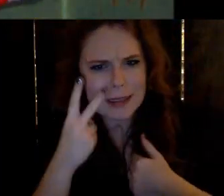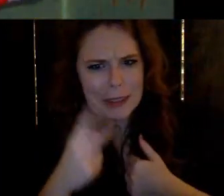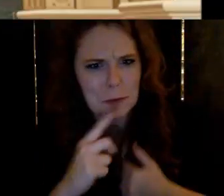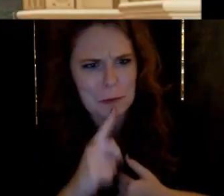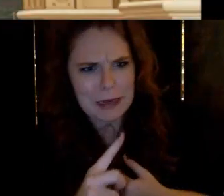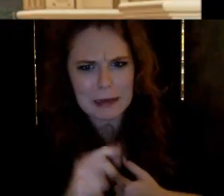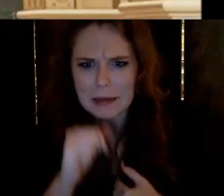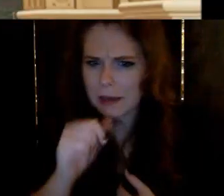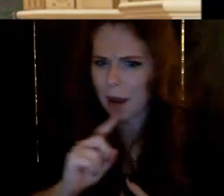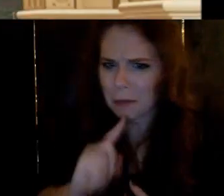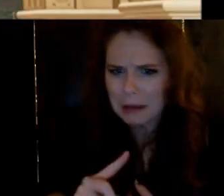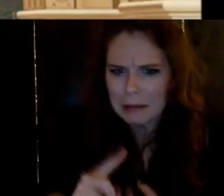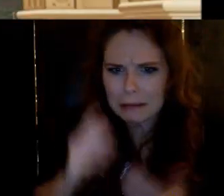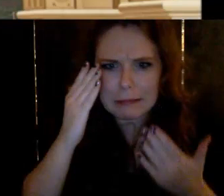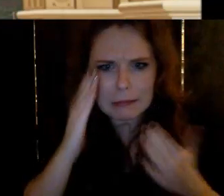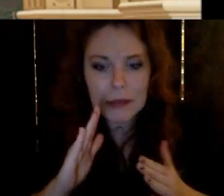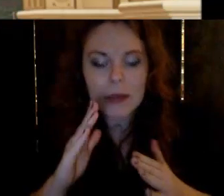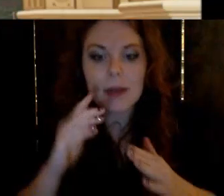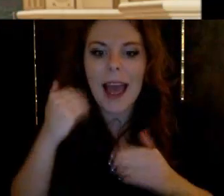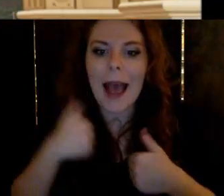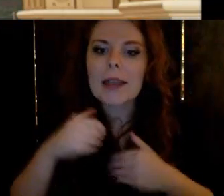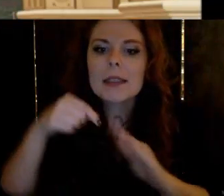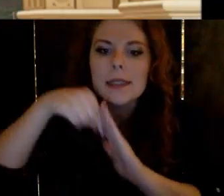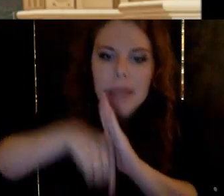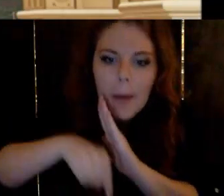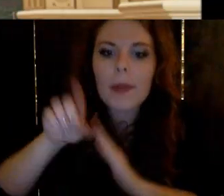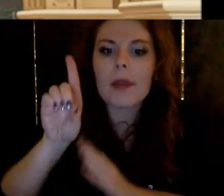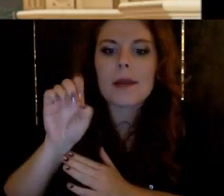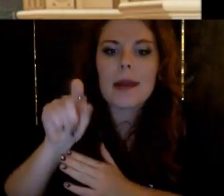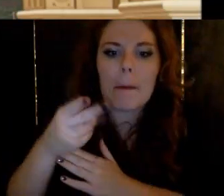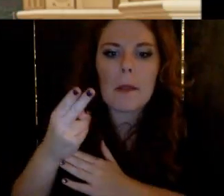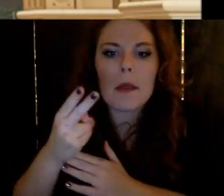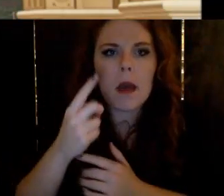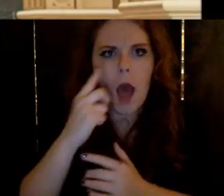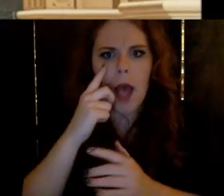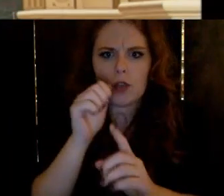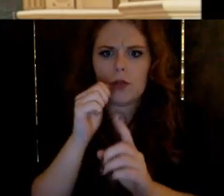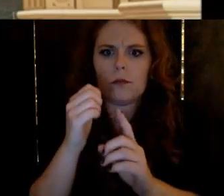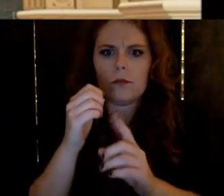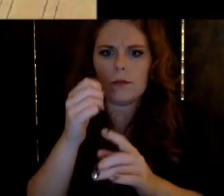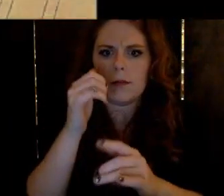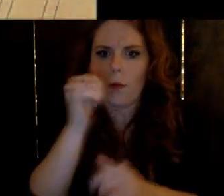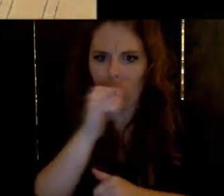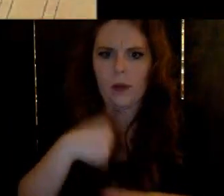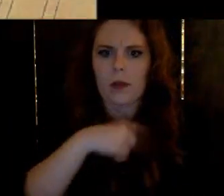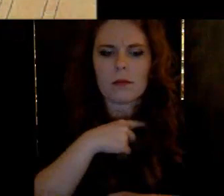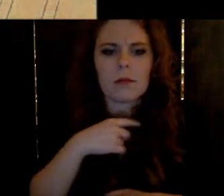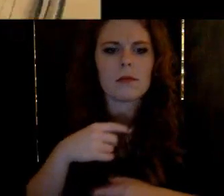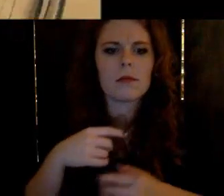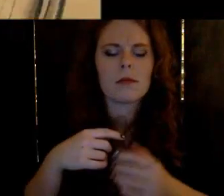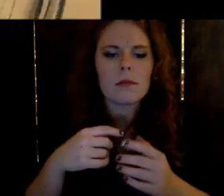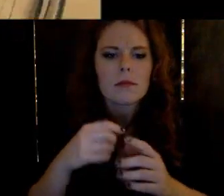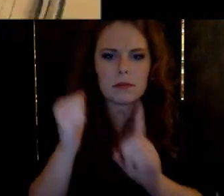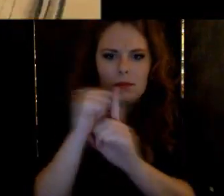real. It's this illusion of depth that artists create, which tricks our eyes. When shapes get